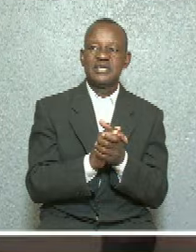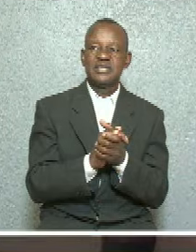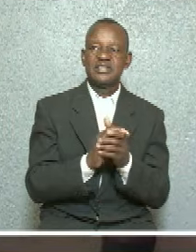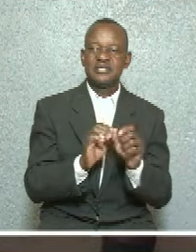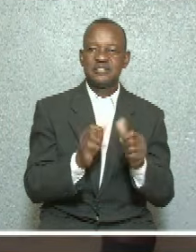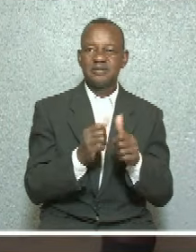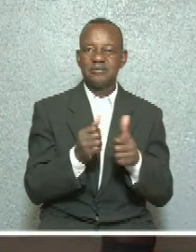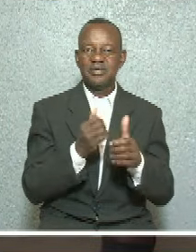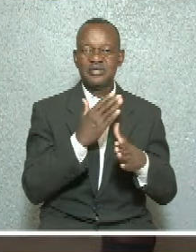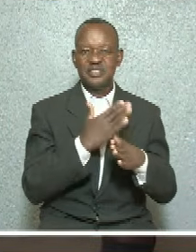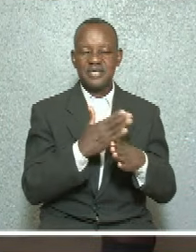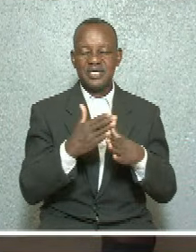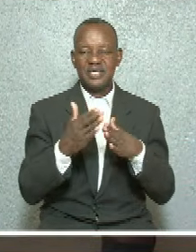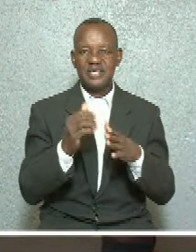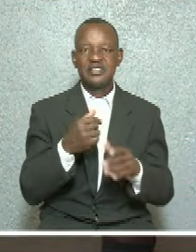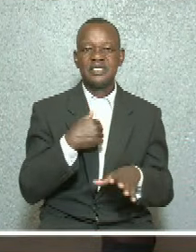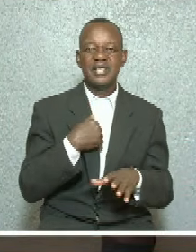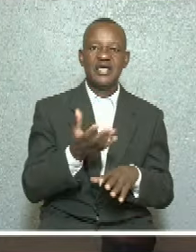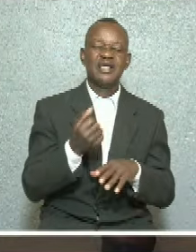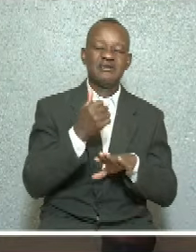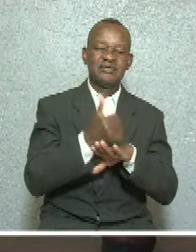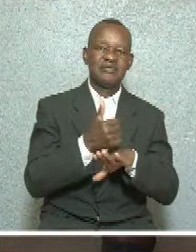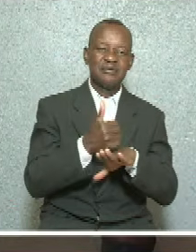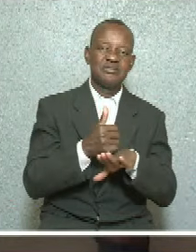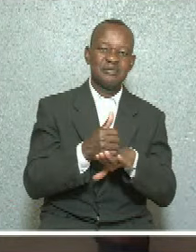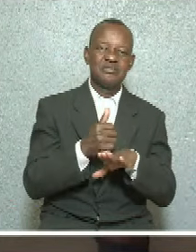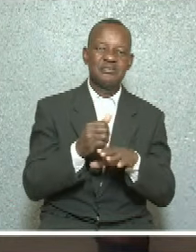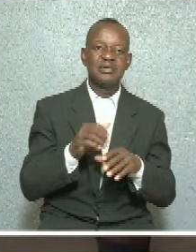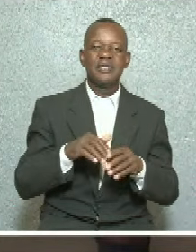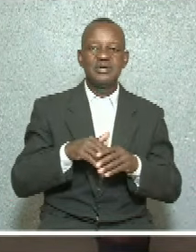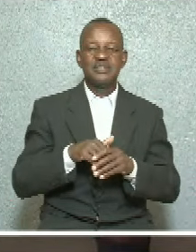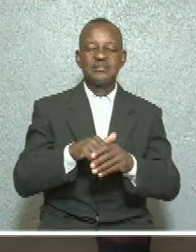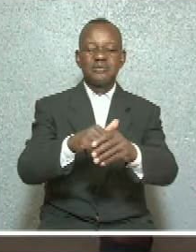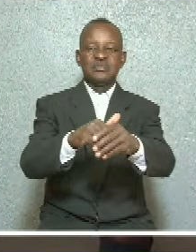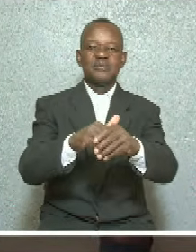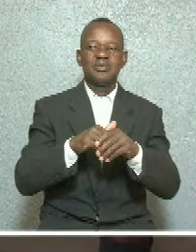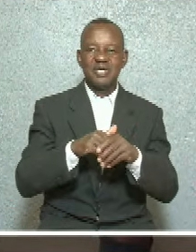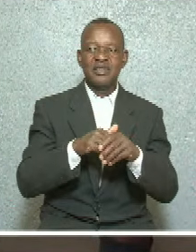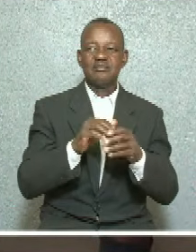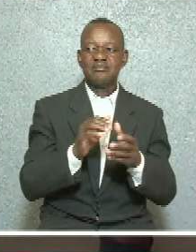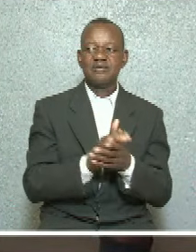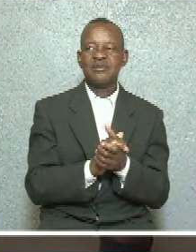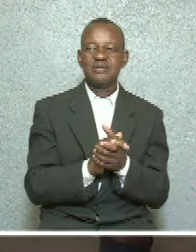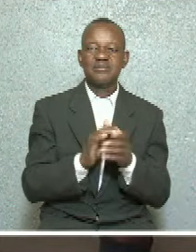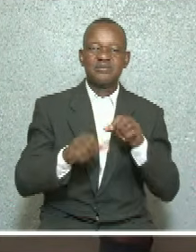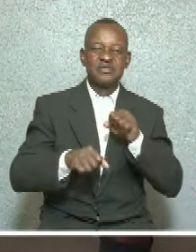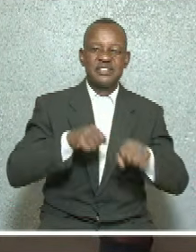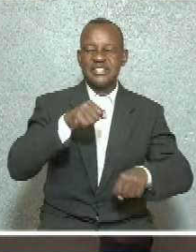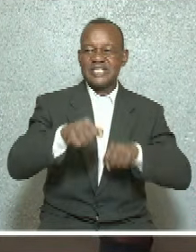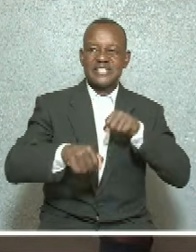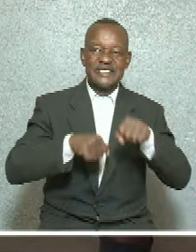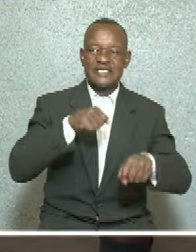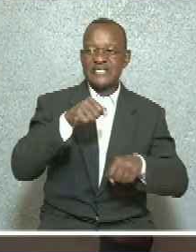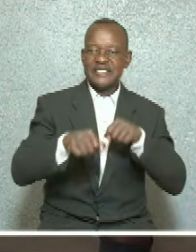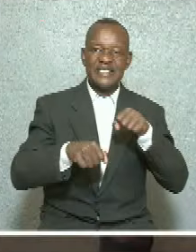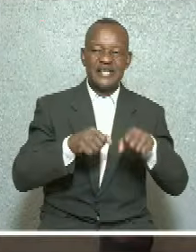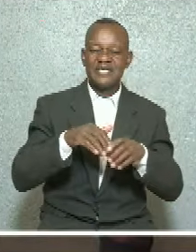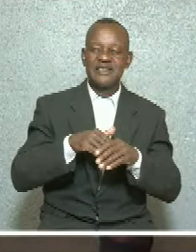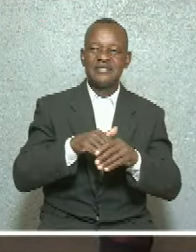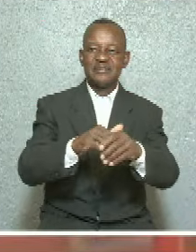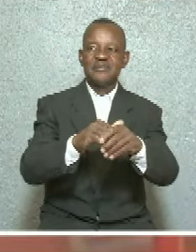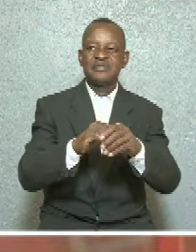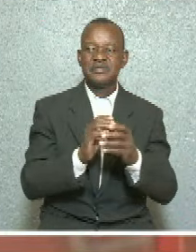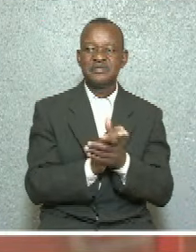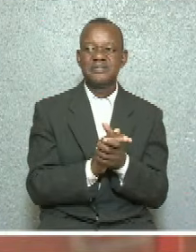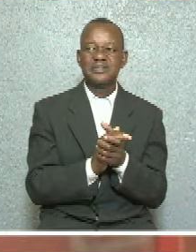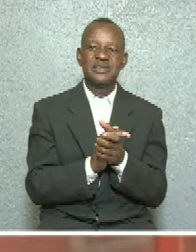to travel through cycling, through swimming and all these things. So one of my pride, as I said, it's to